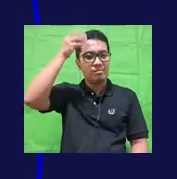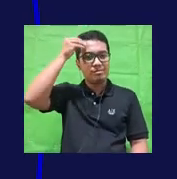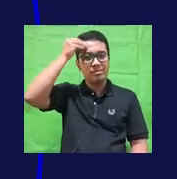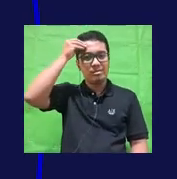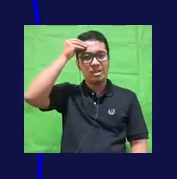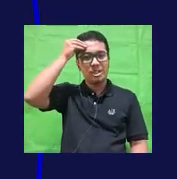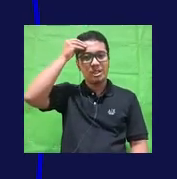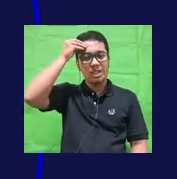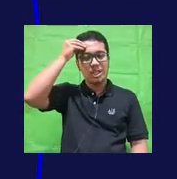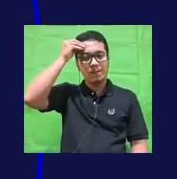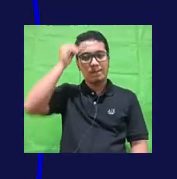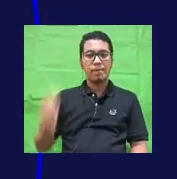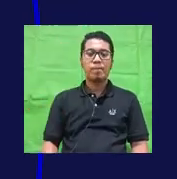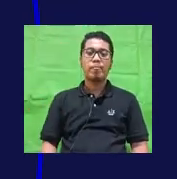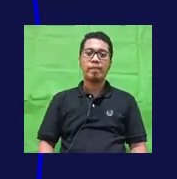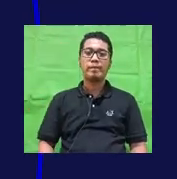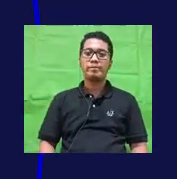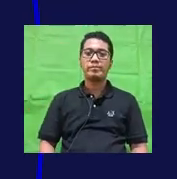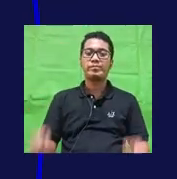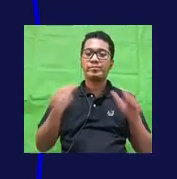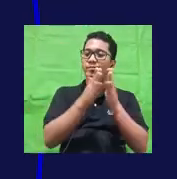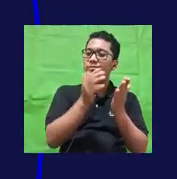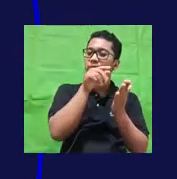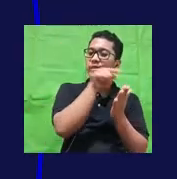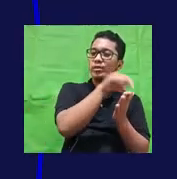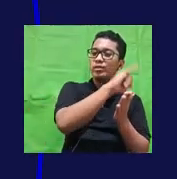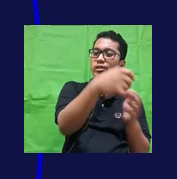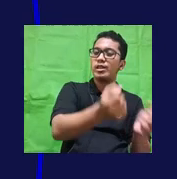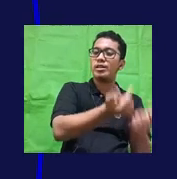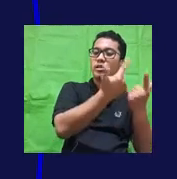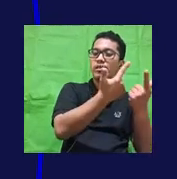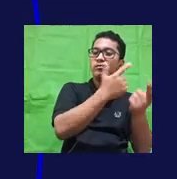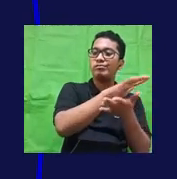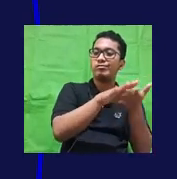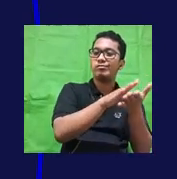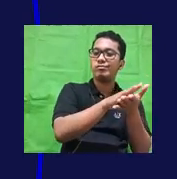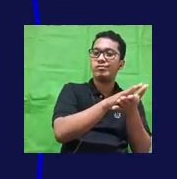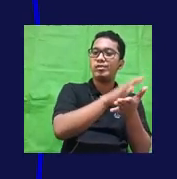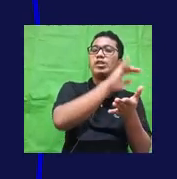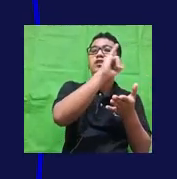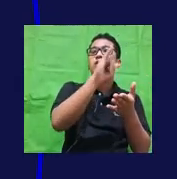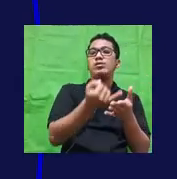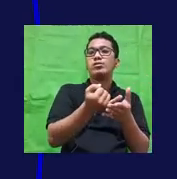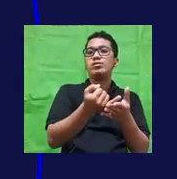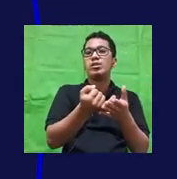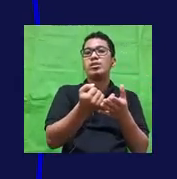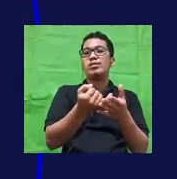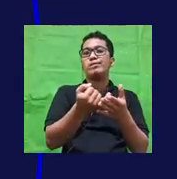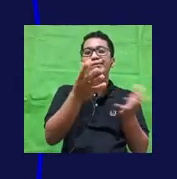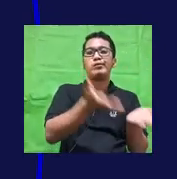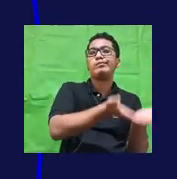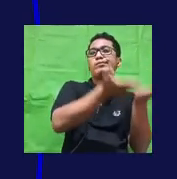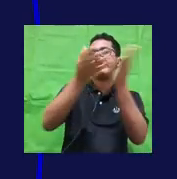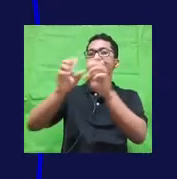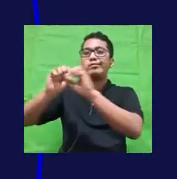people from my family and having them as a live archive. Also looking for a broader sense of this